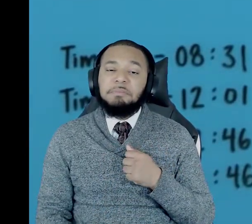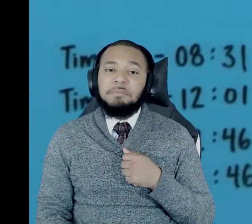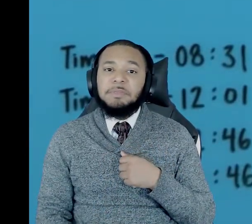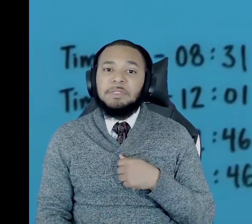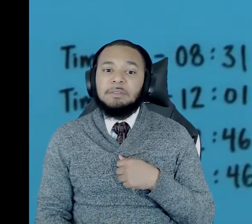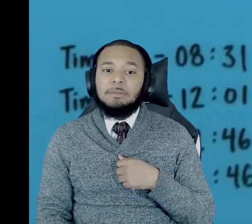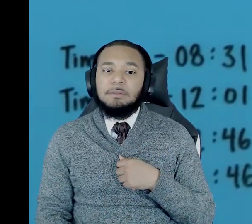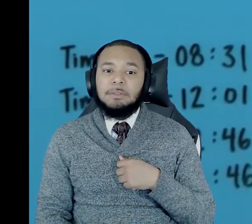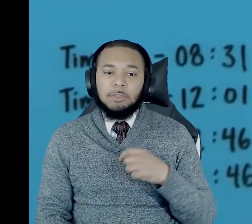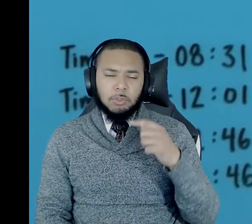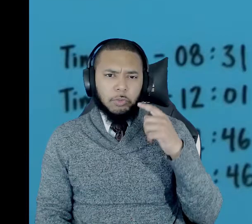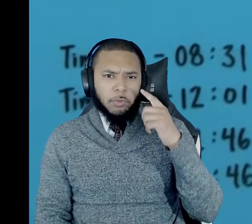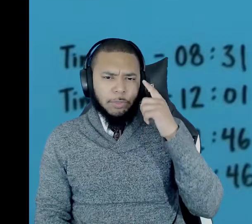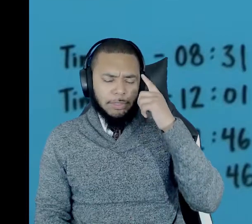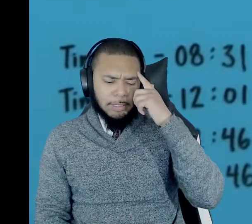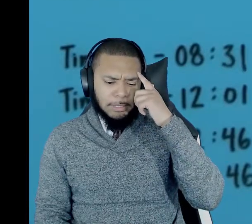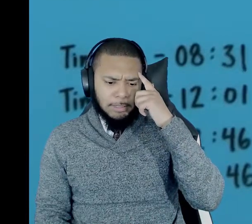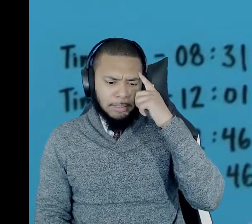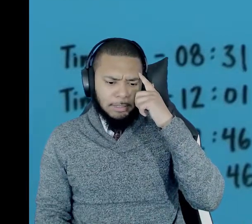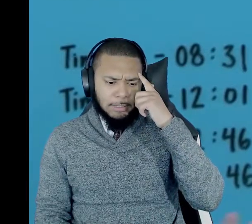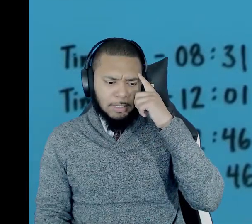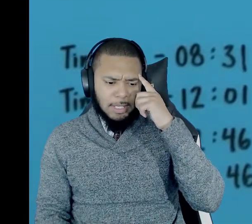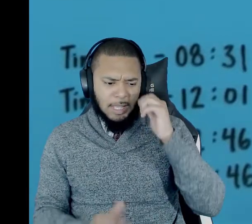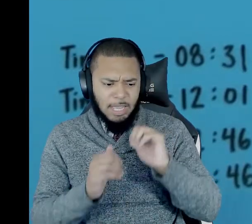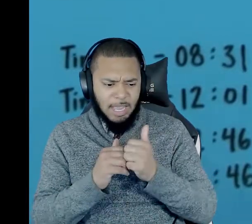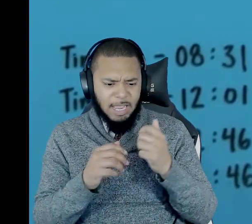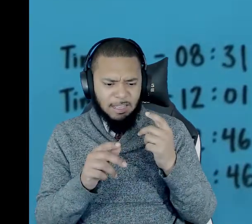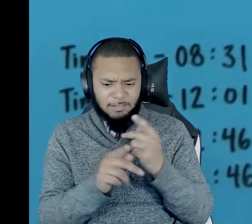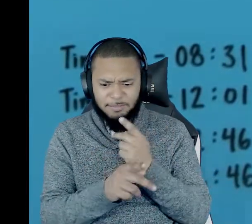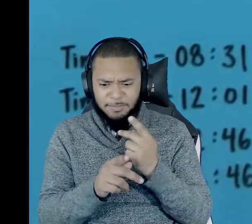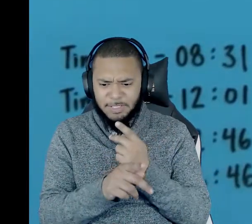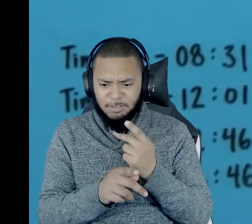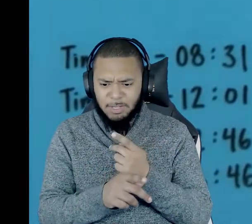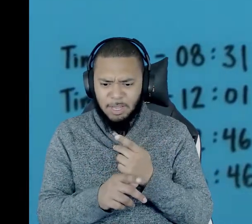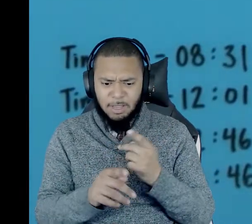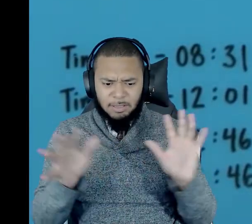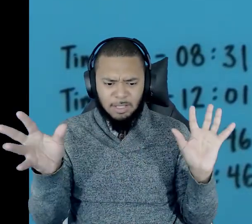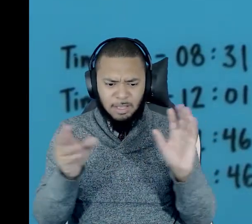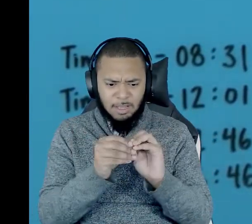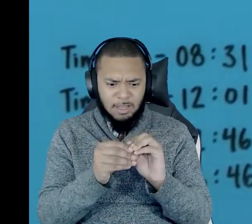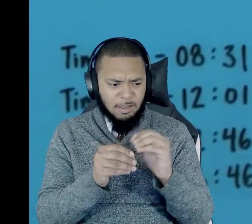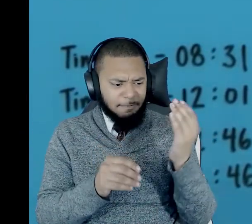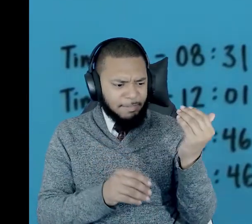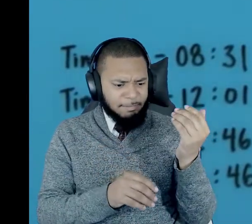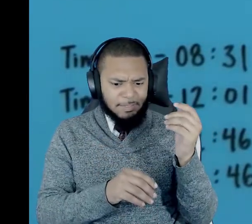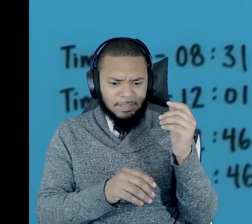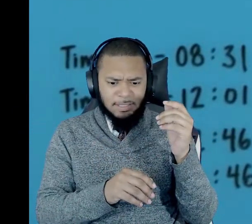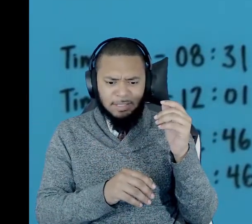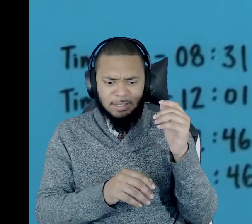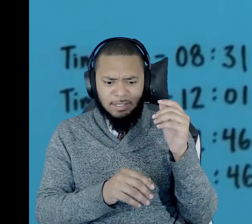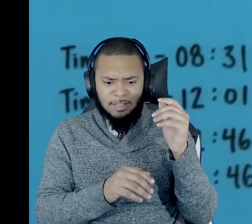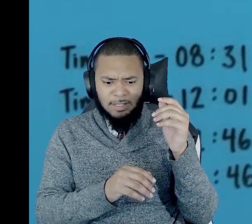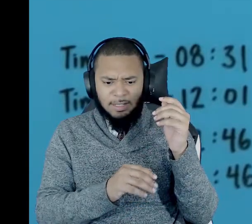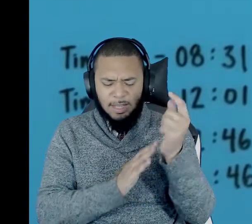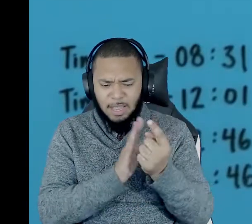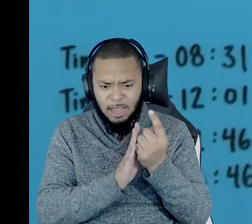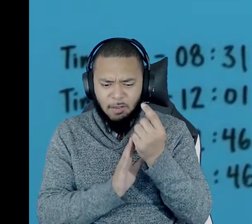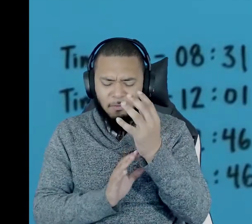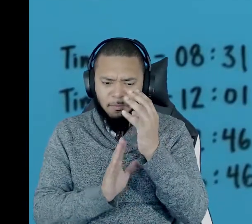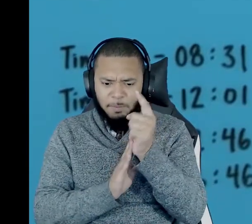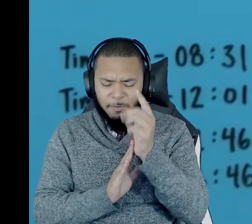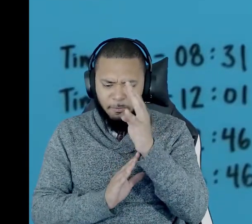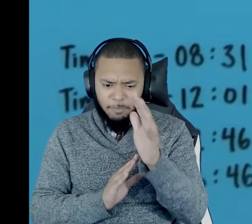all right, $12 an hour. So how am I going to do this? Well, what we're going to do is we're going to